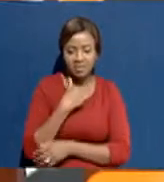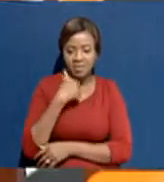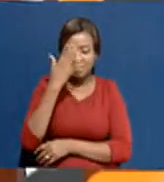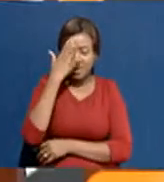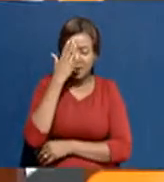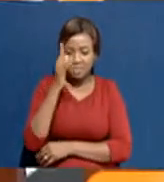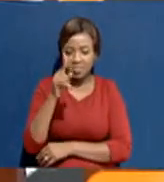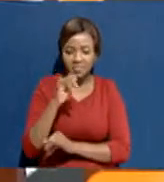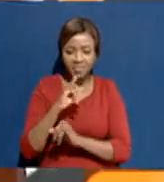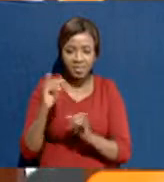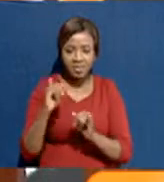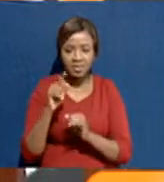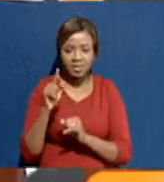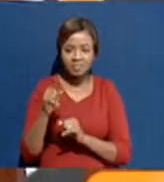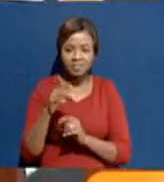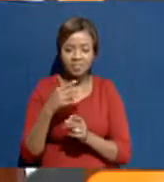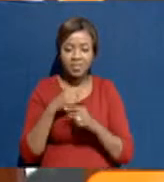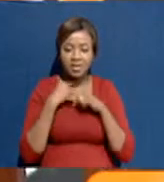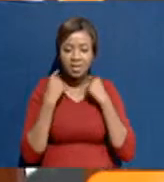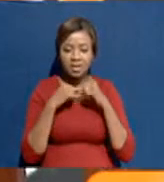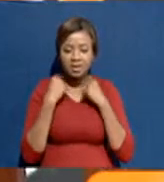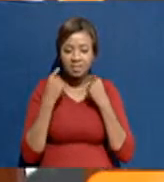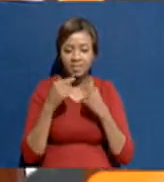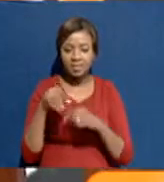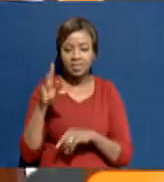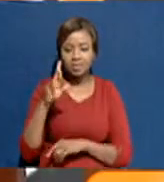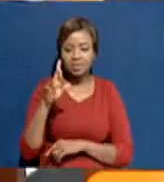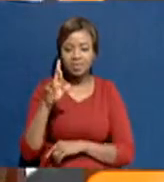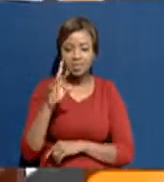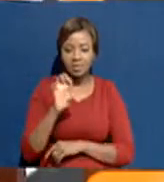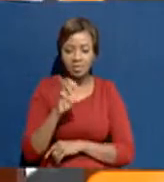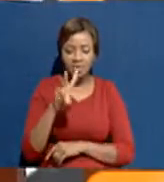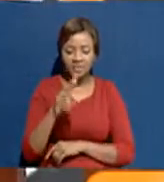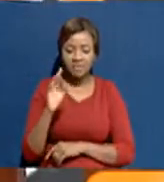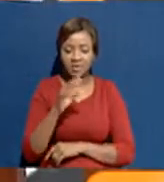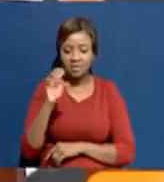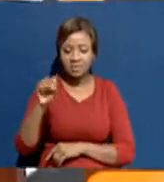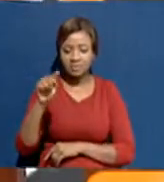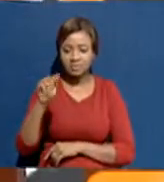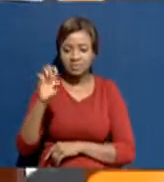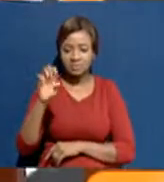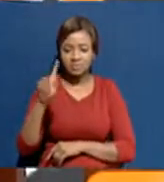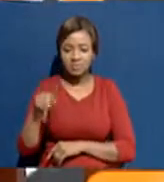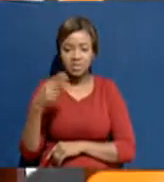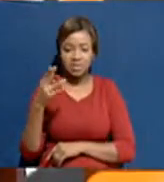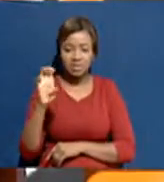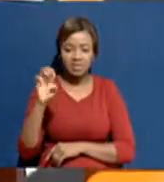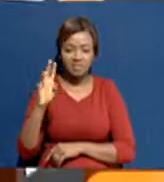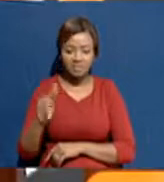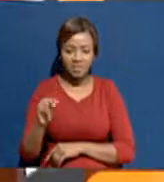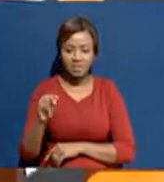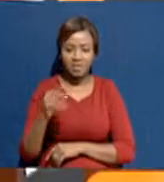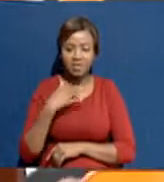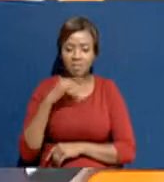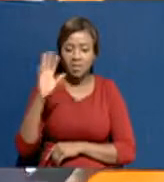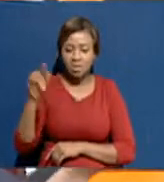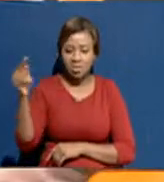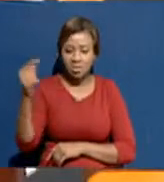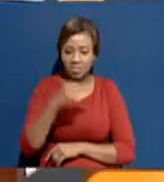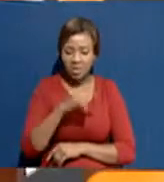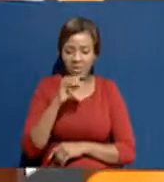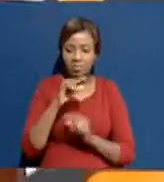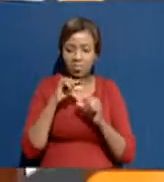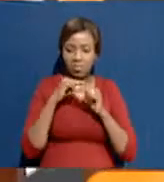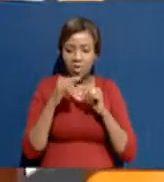Reverend Stephen Mburu. I was calling him for something else, to go on to the hotel where they were claiming